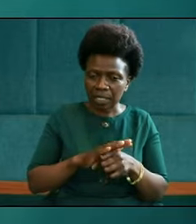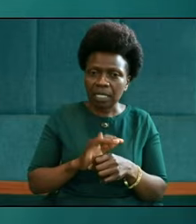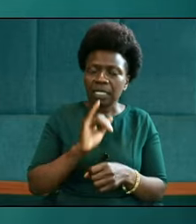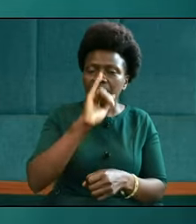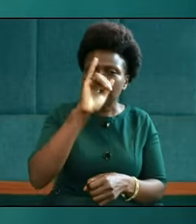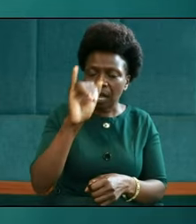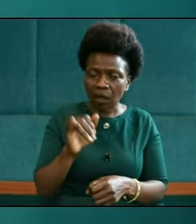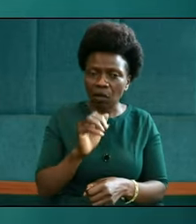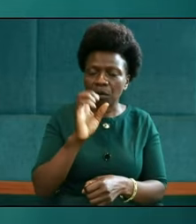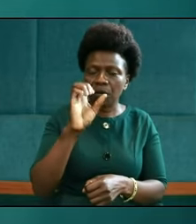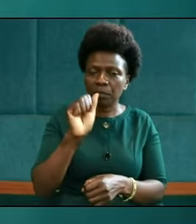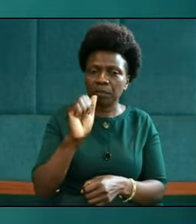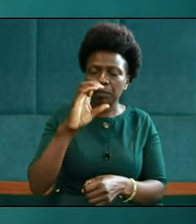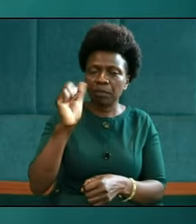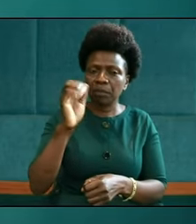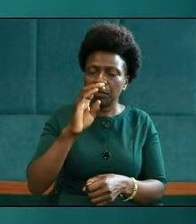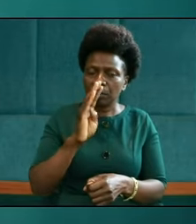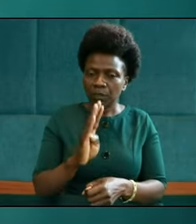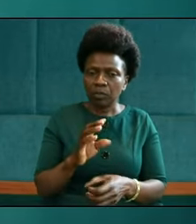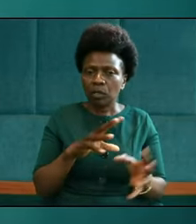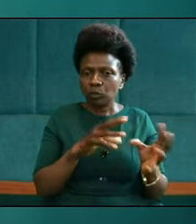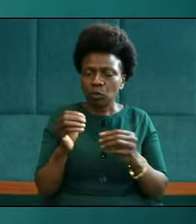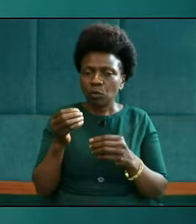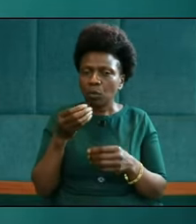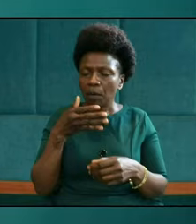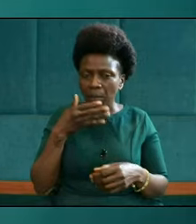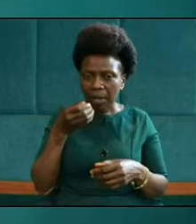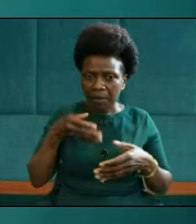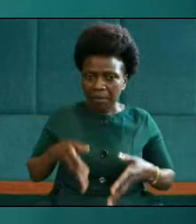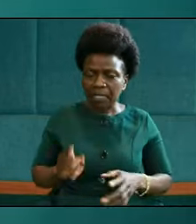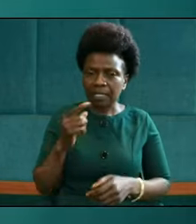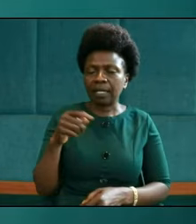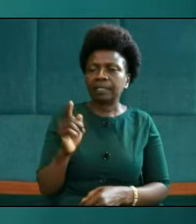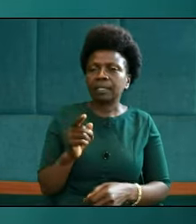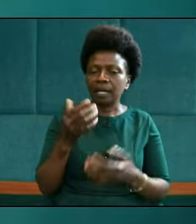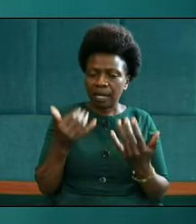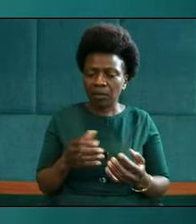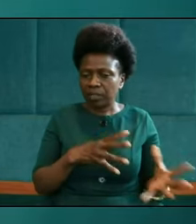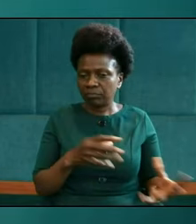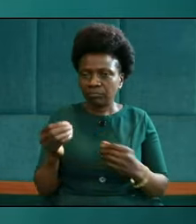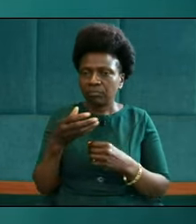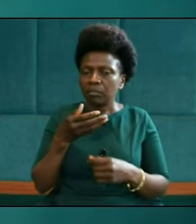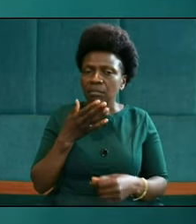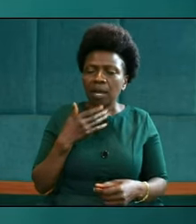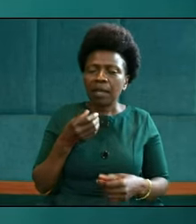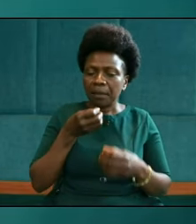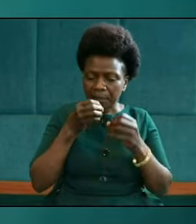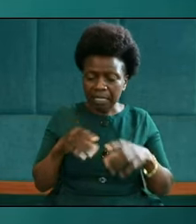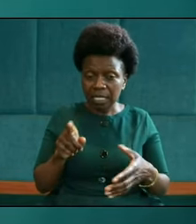"Jacob took my birthright. Now he has taken my blessing also from the